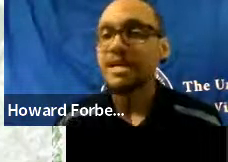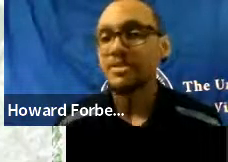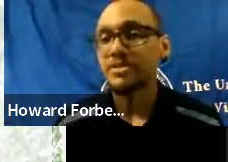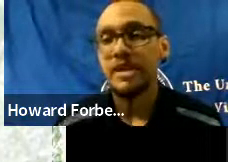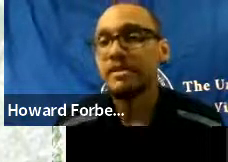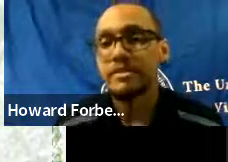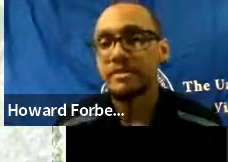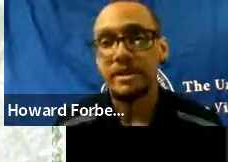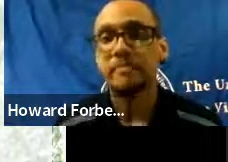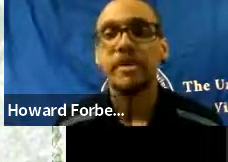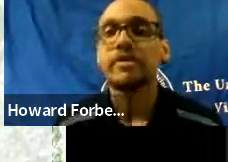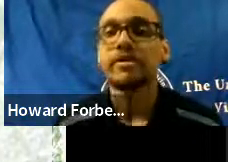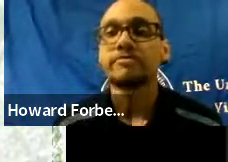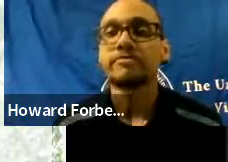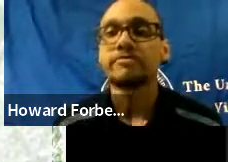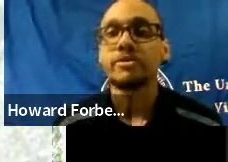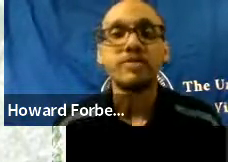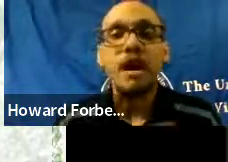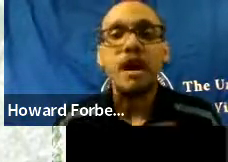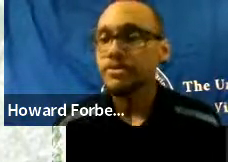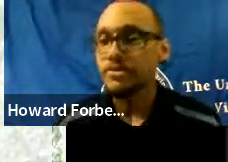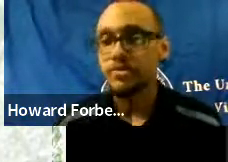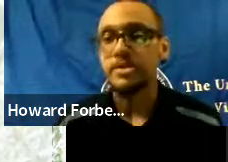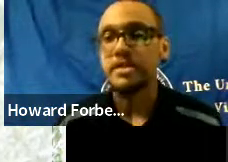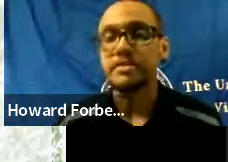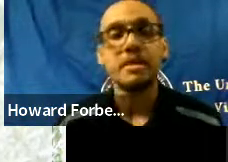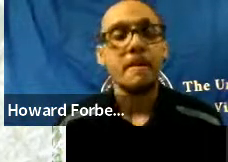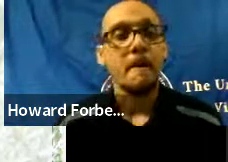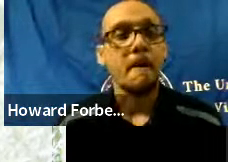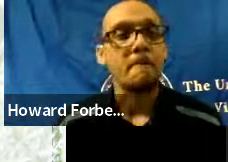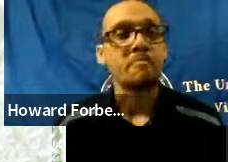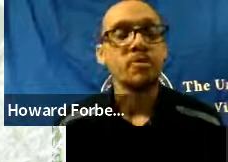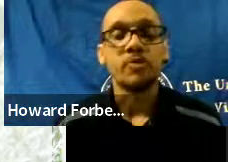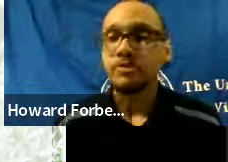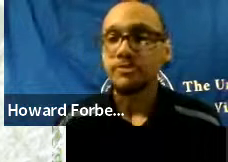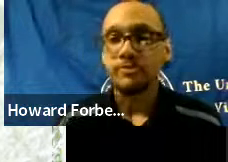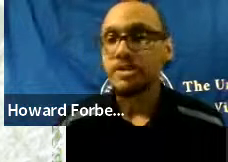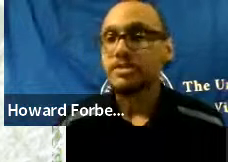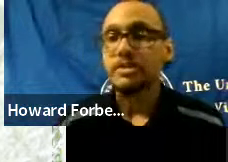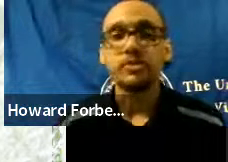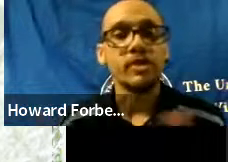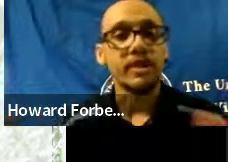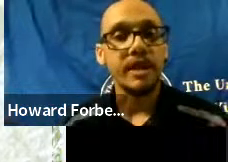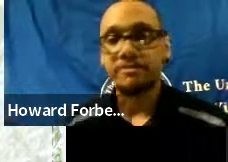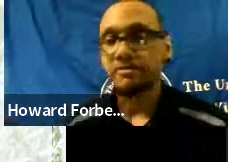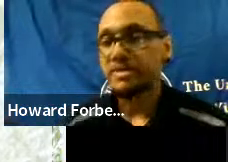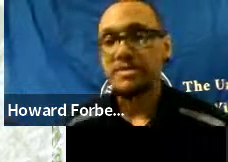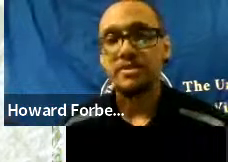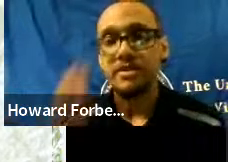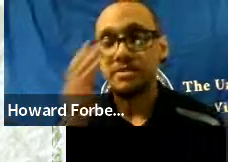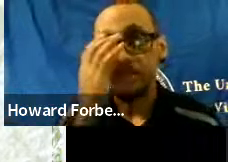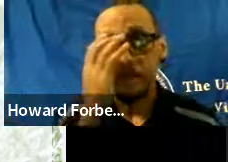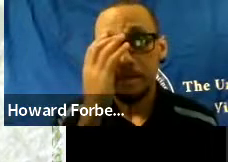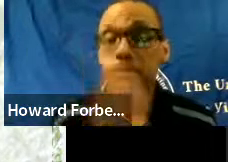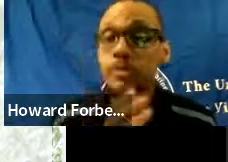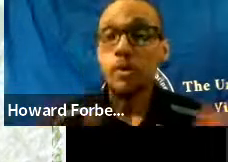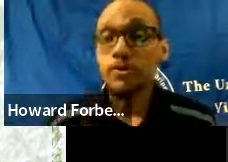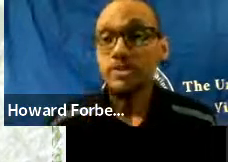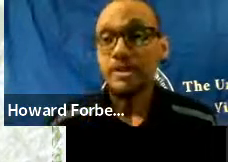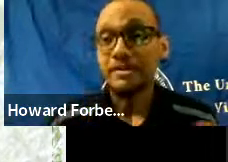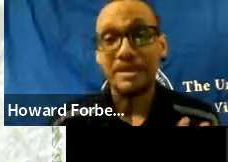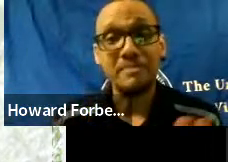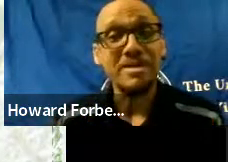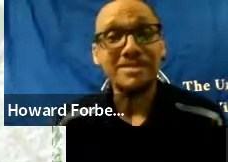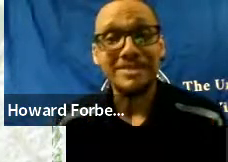But it's not just Kaylin that I'm proud of, you know, it's all the students. Throughout the 4 weeks, they do a lot of amazing things, but